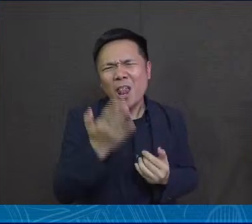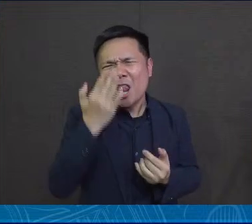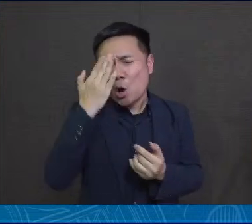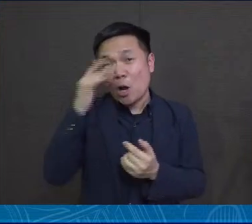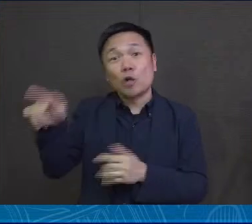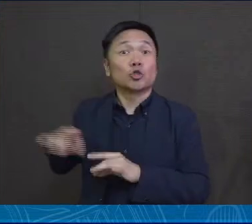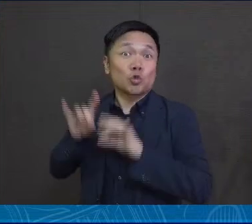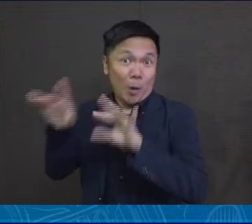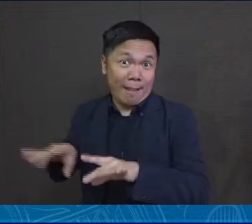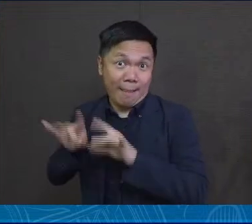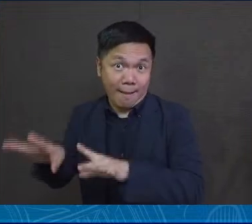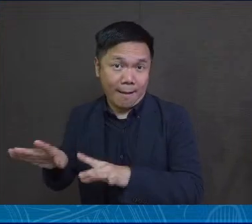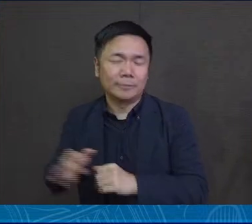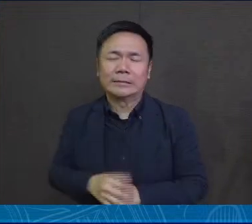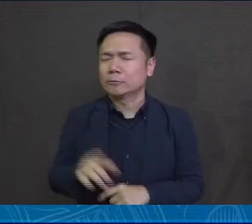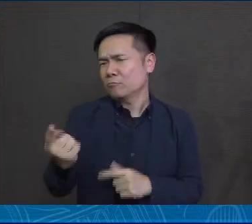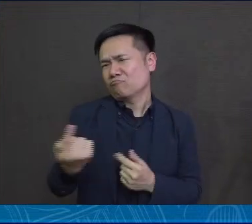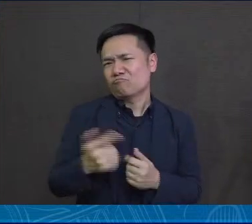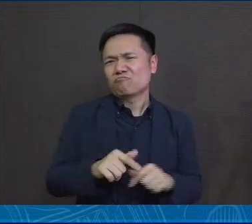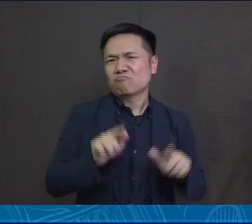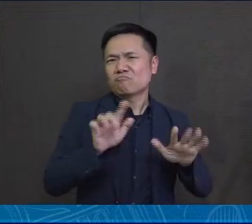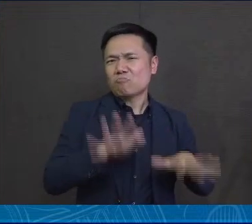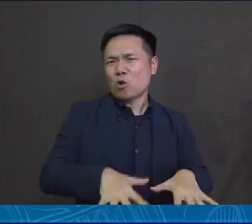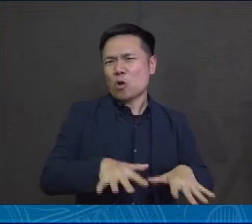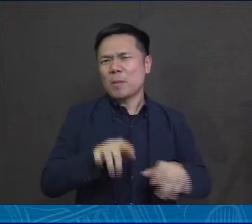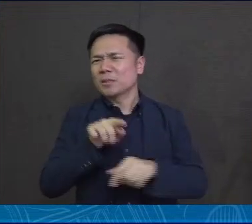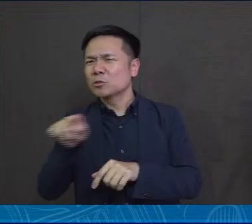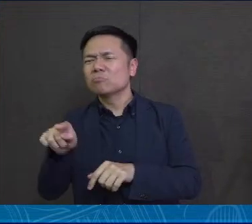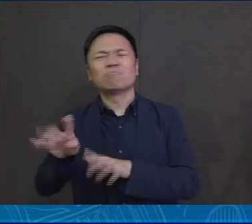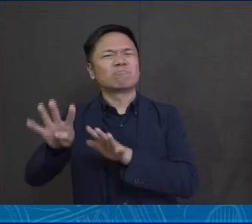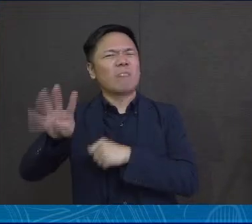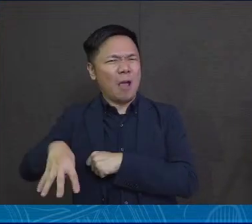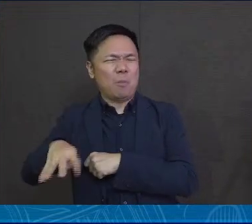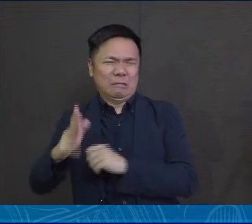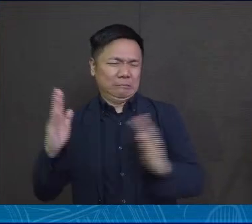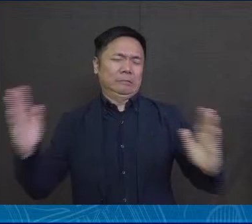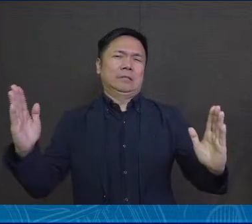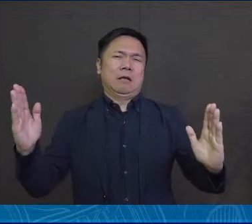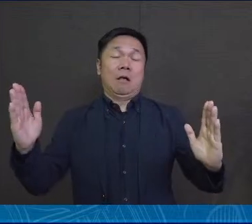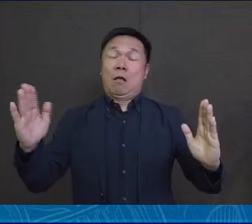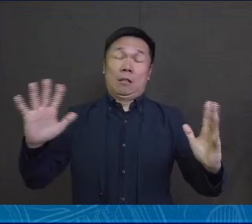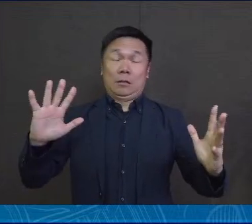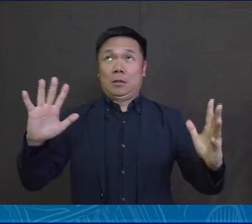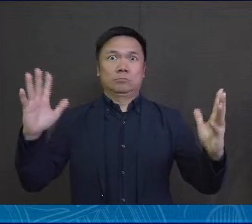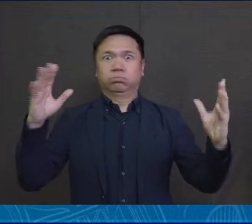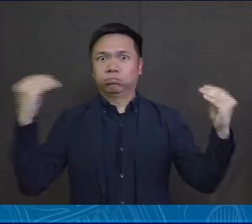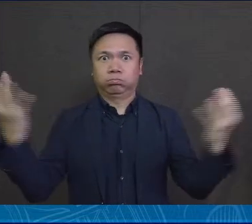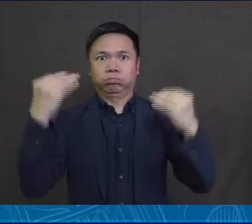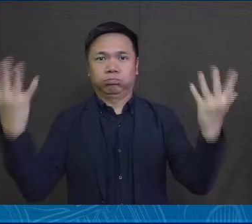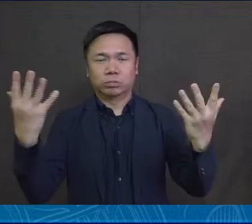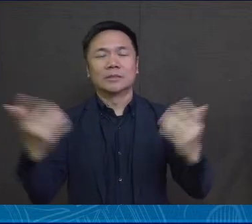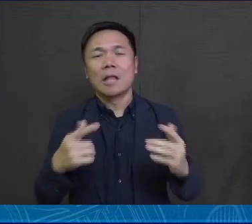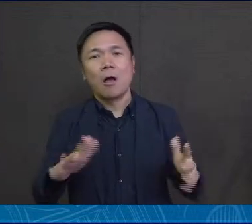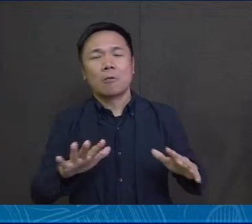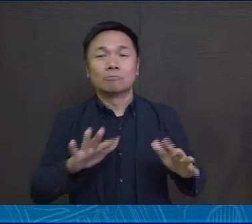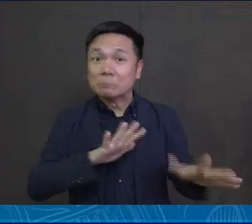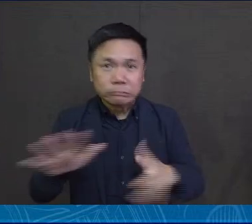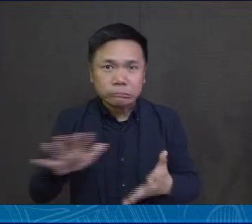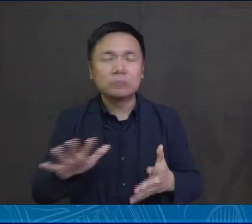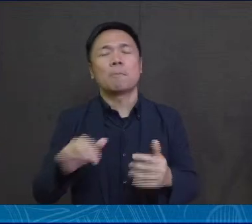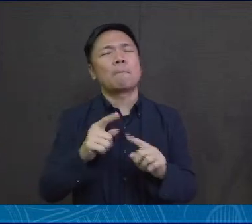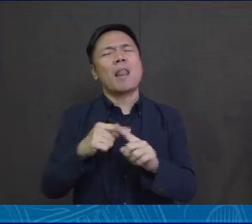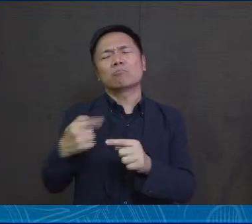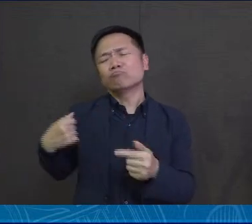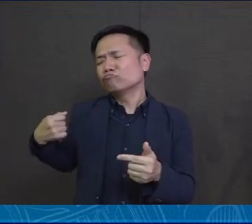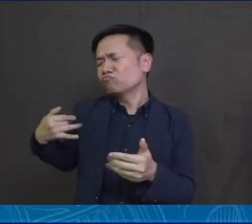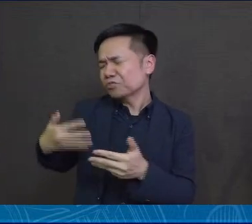in Australia between October to April. And we did not have a preparedness program. But over the course of a few years, we collected